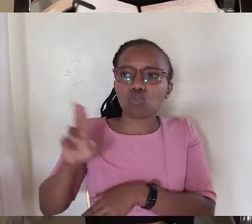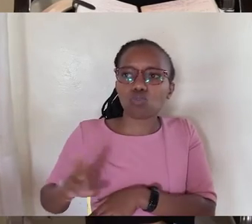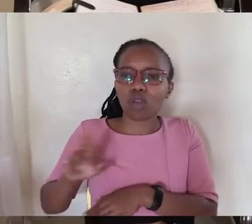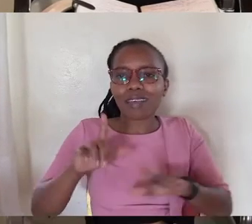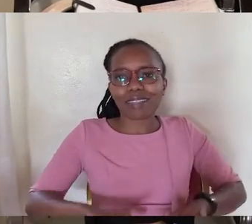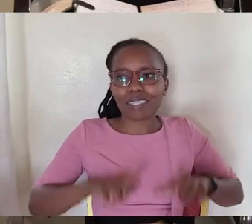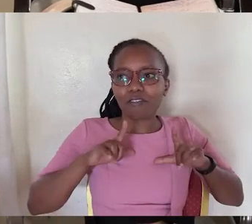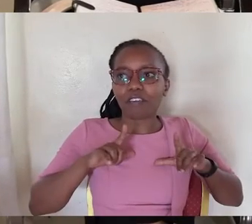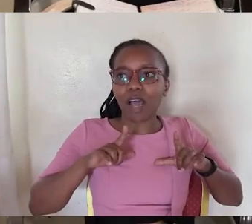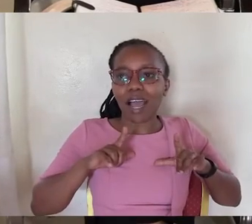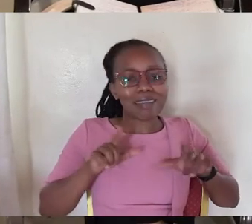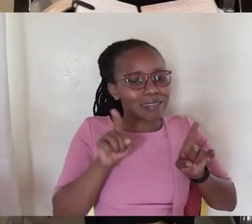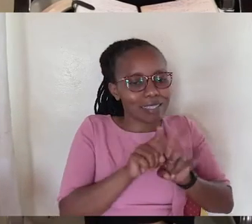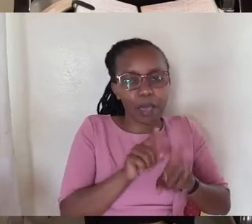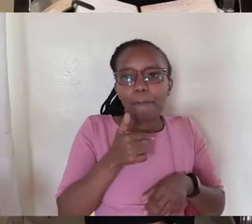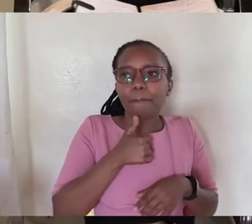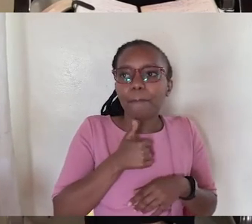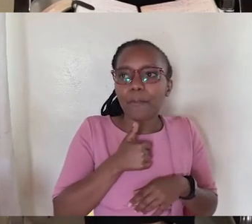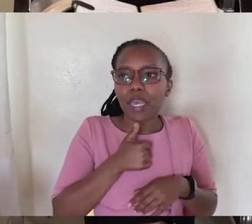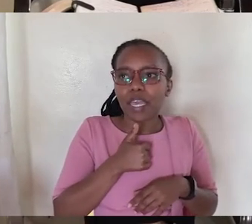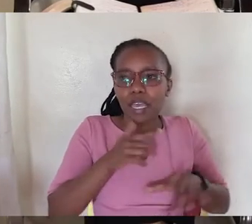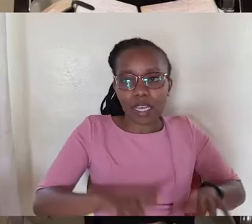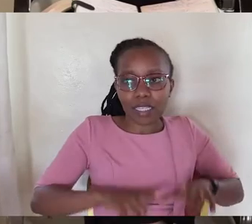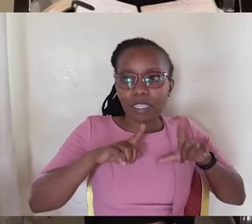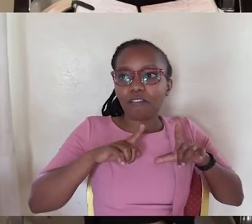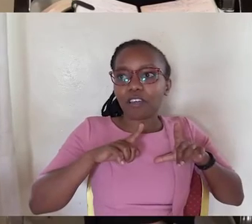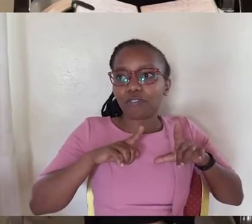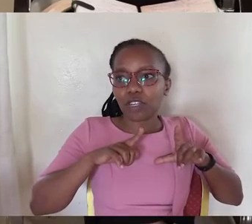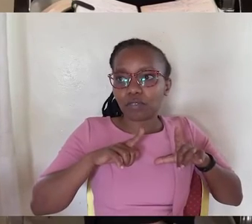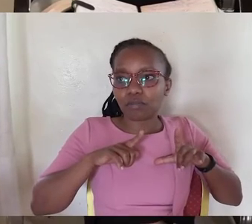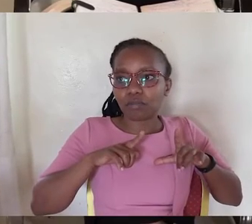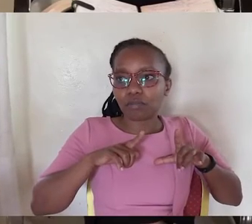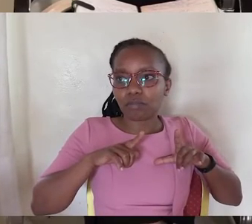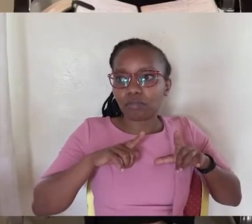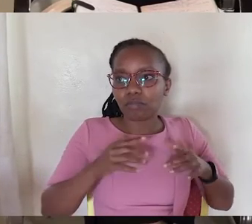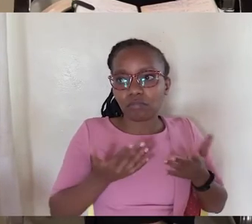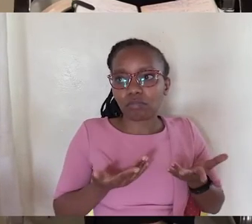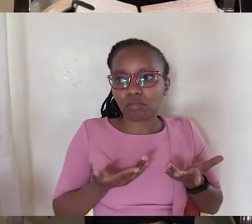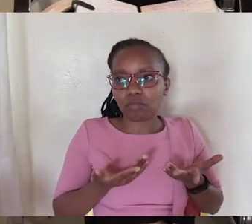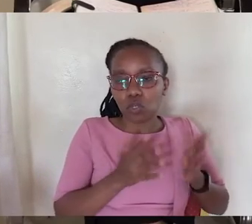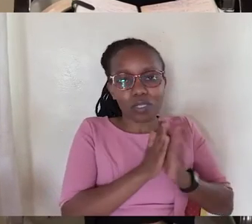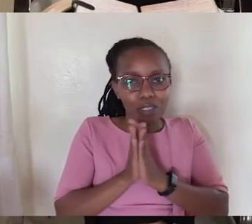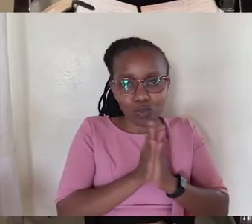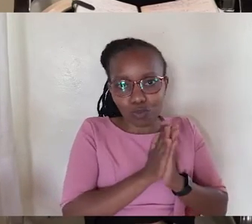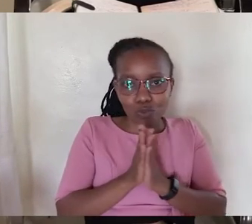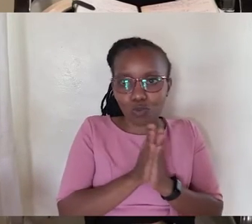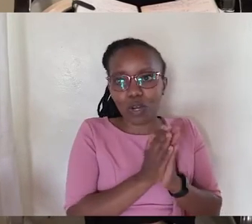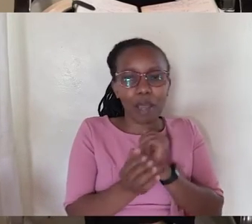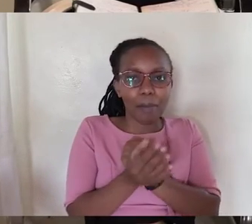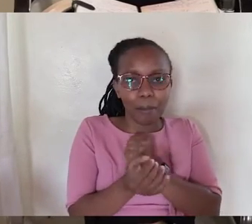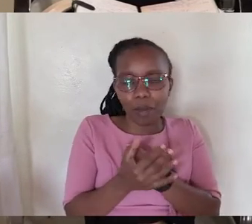Survivors are the ones who are like here, like me now, who survived to tell the tale. You survived to tell your story. That's a